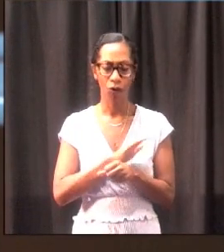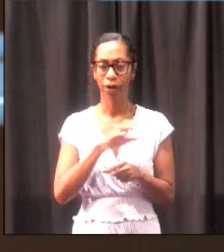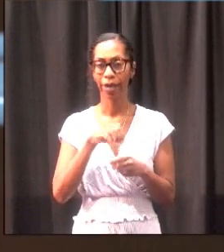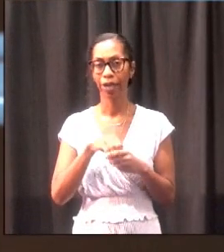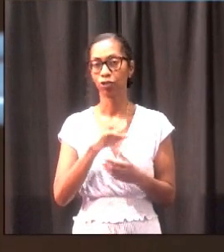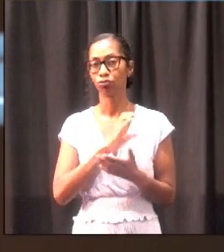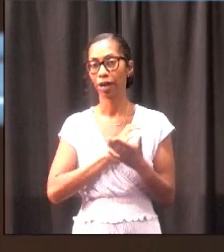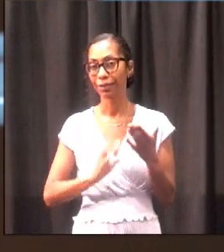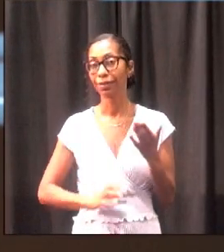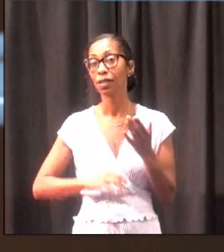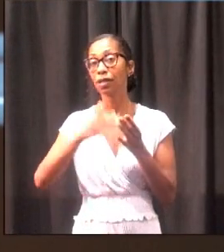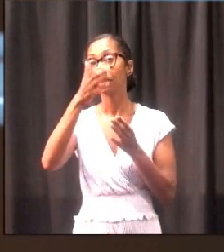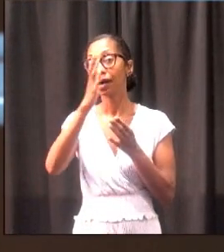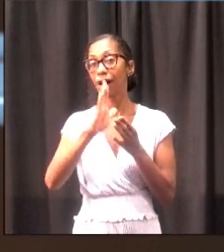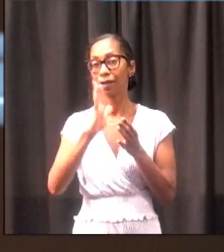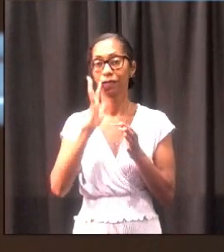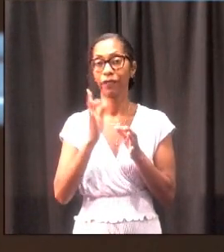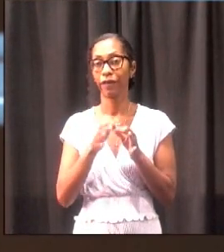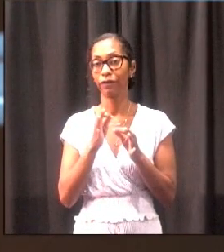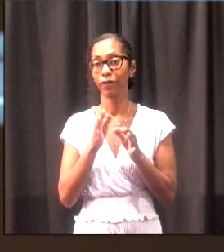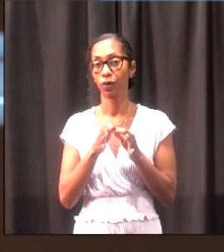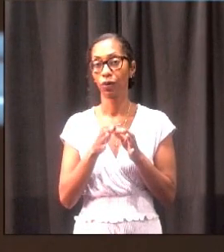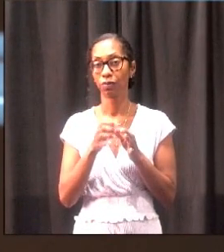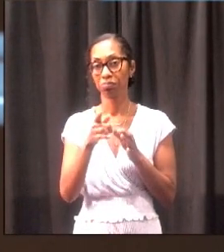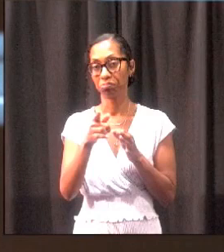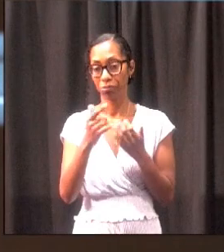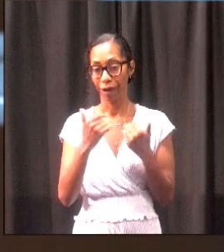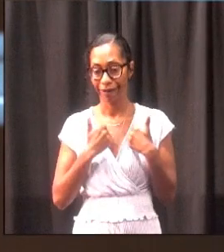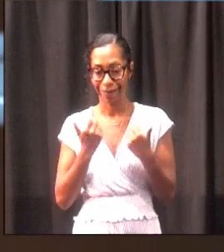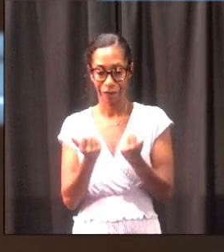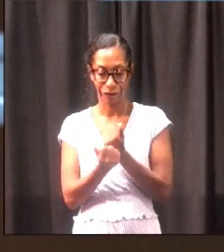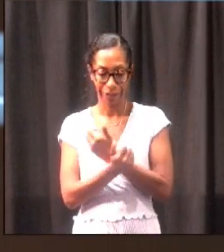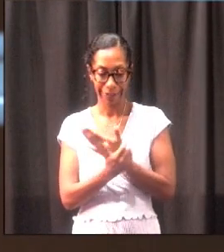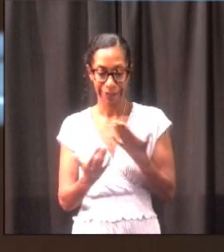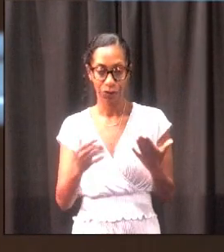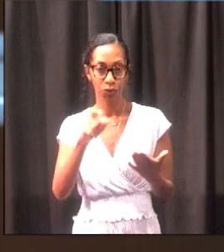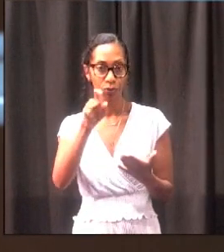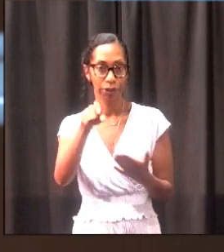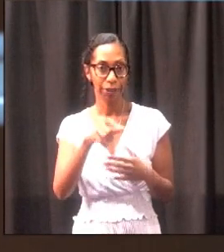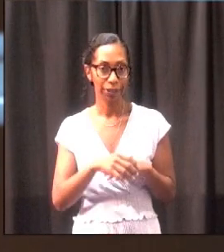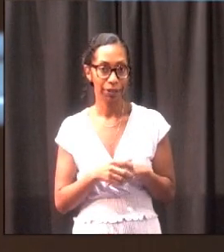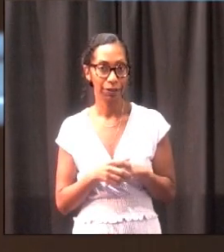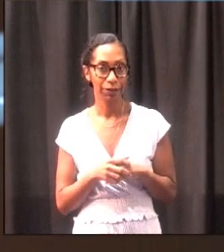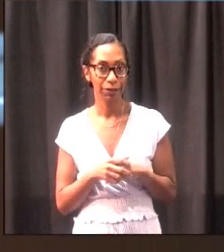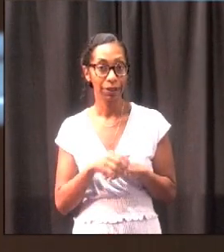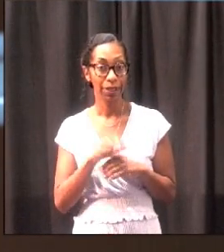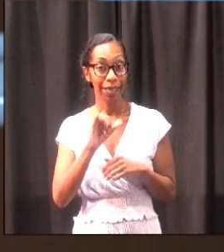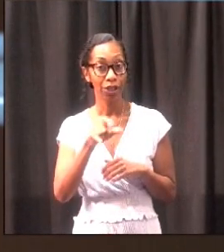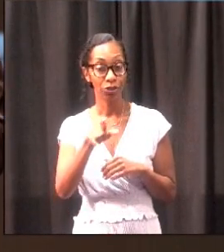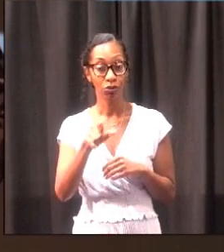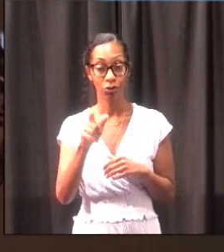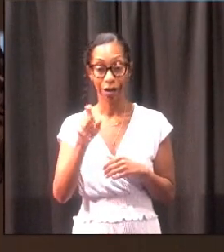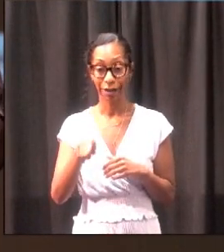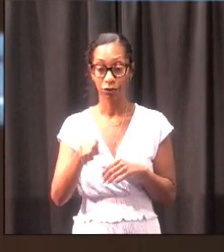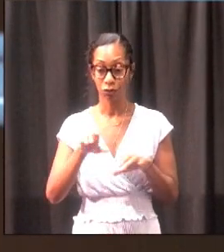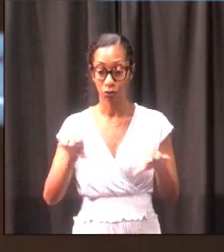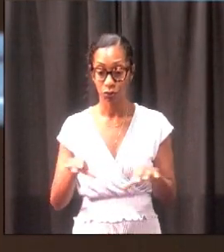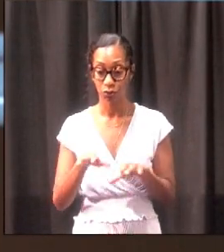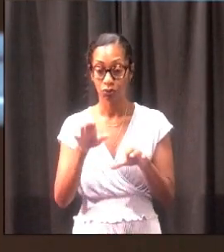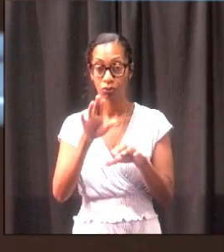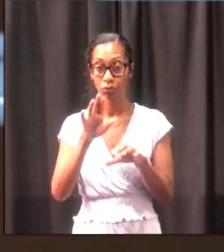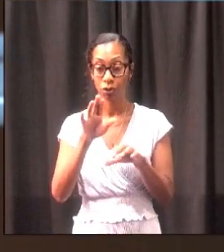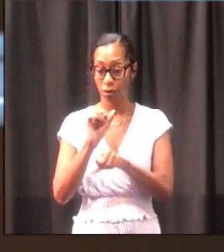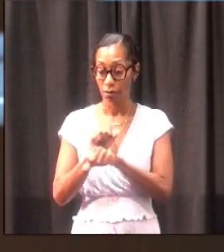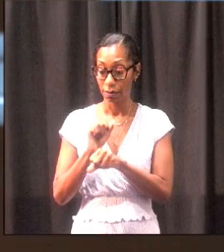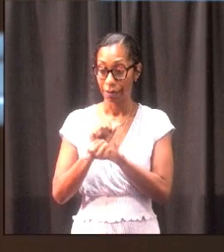is faithful. There is nothing that you lack in order to fulfill the assignment that is on your life. So in